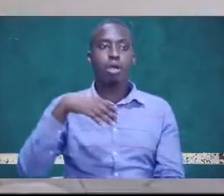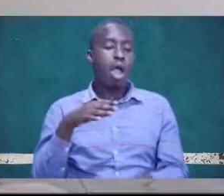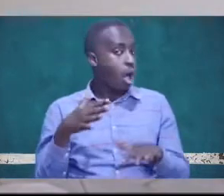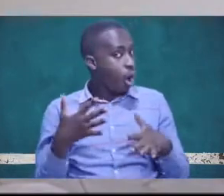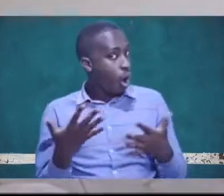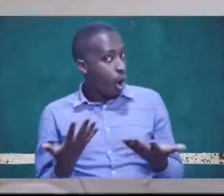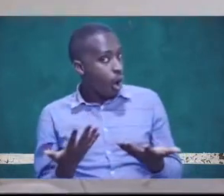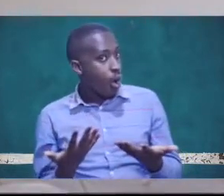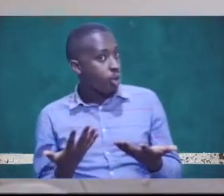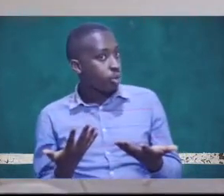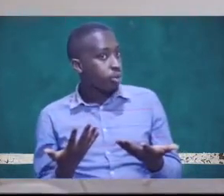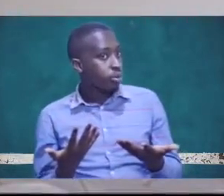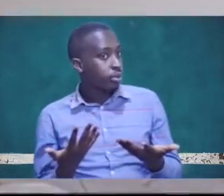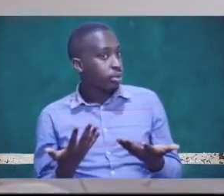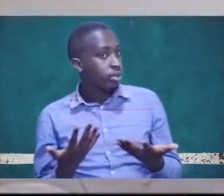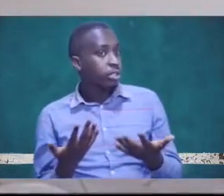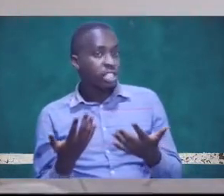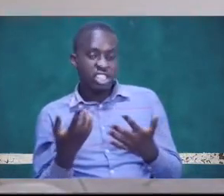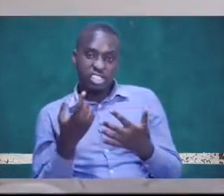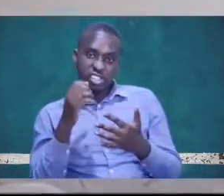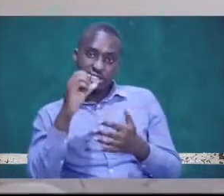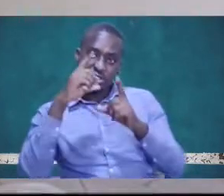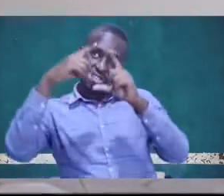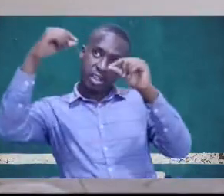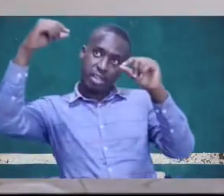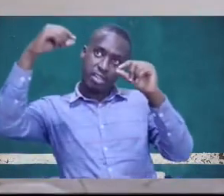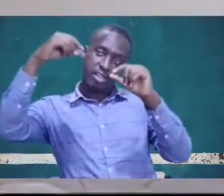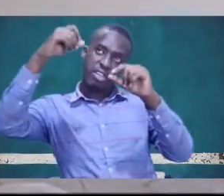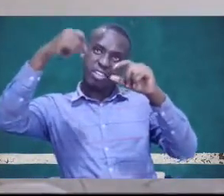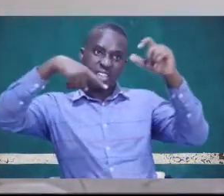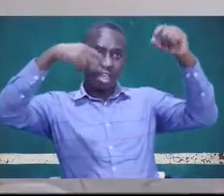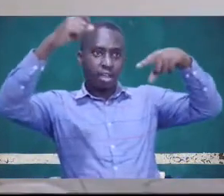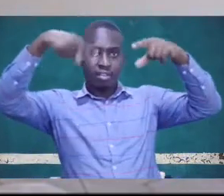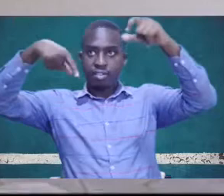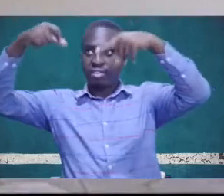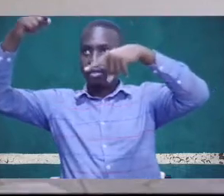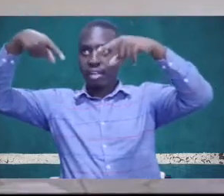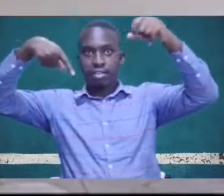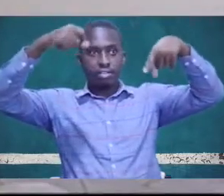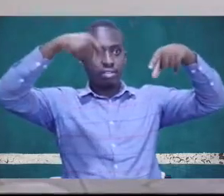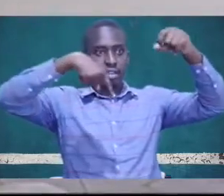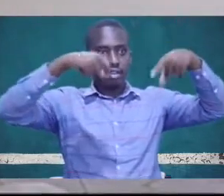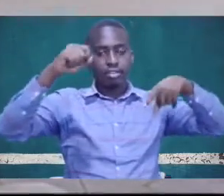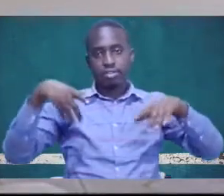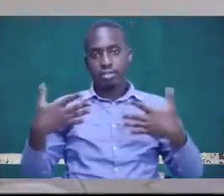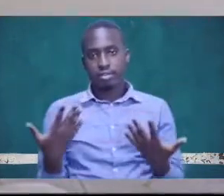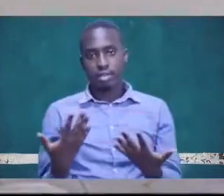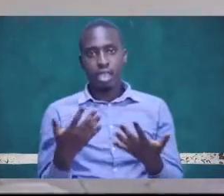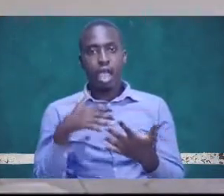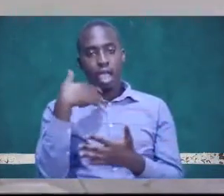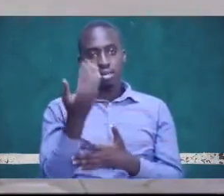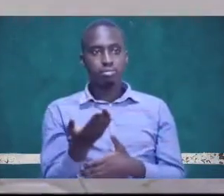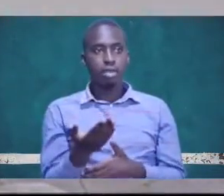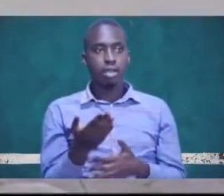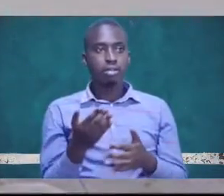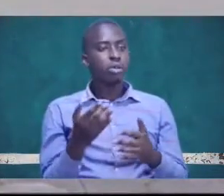or just the stars in general. That is stars. And then you are just